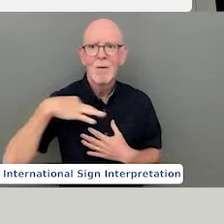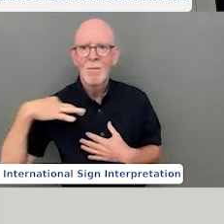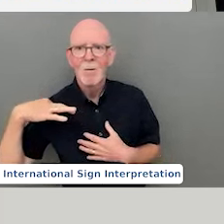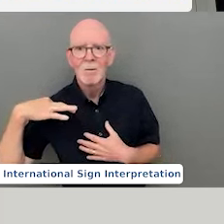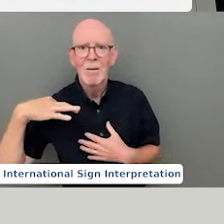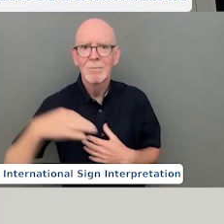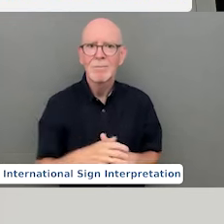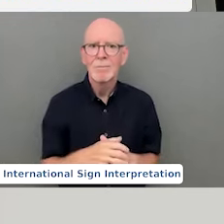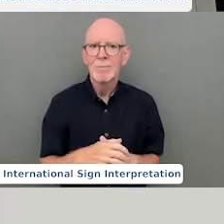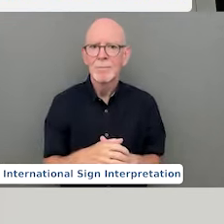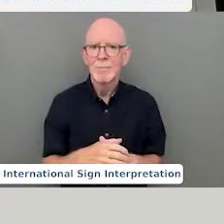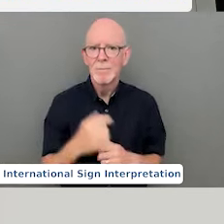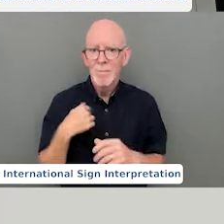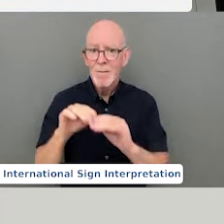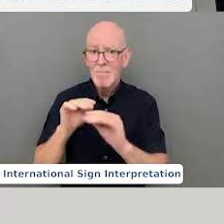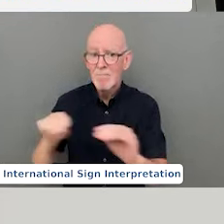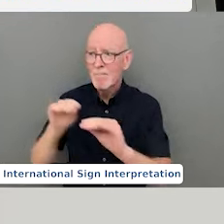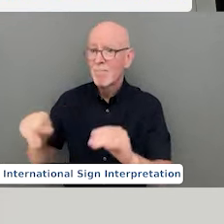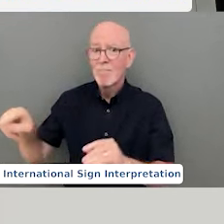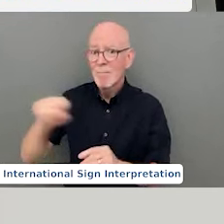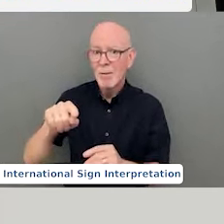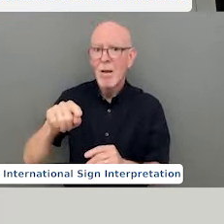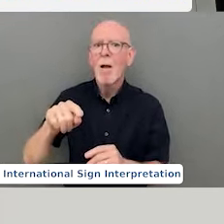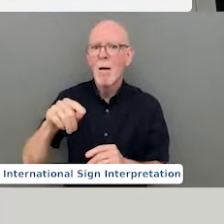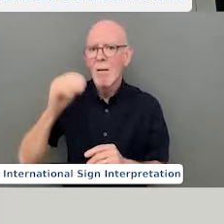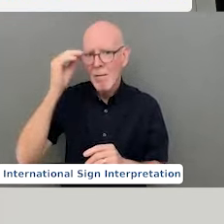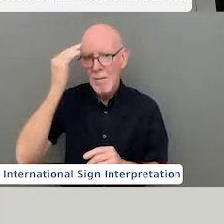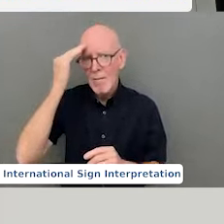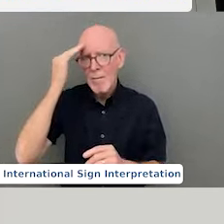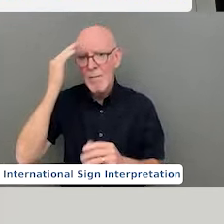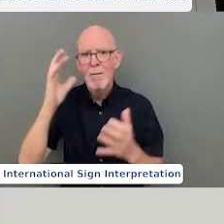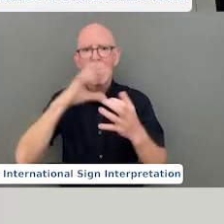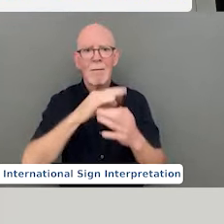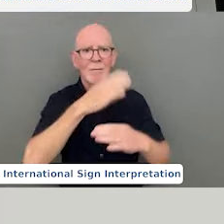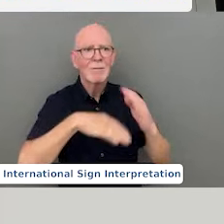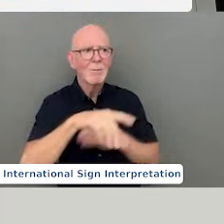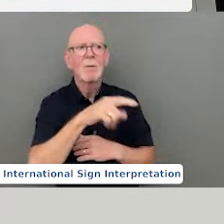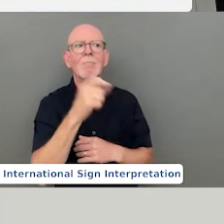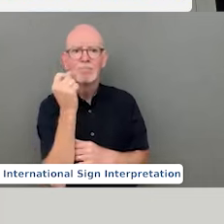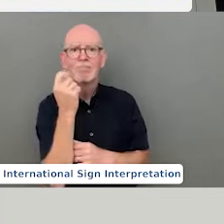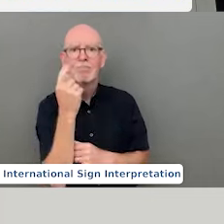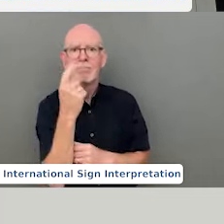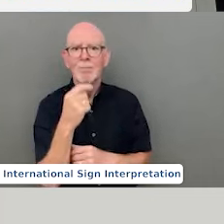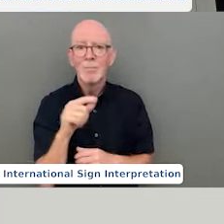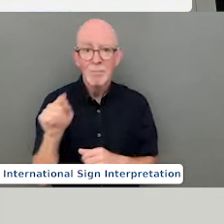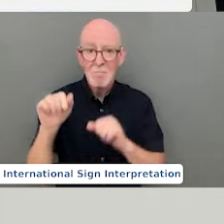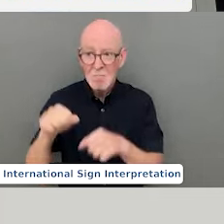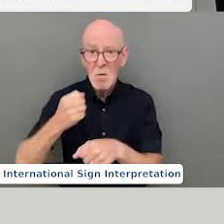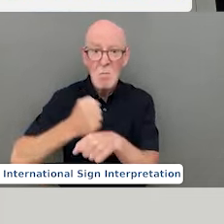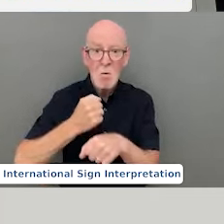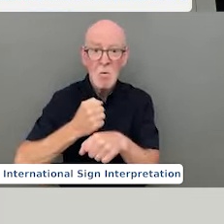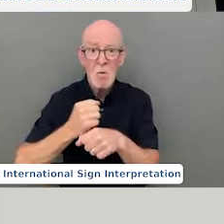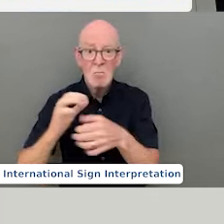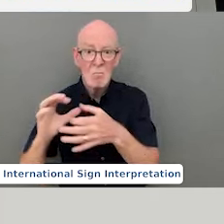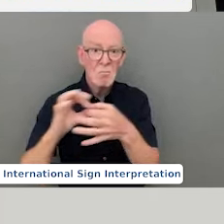also we work with the people, the volunteers, right? The ministry have the volunteers all throughout the